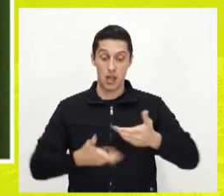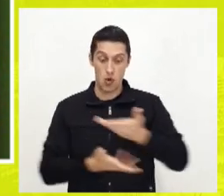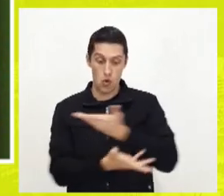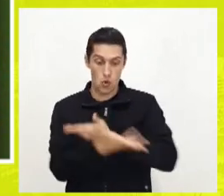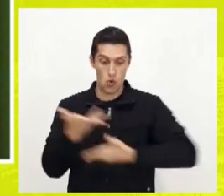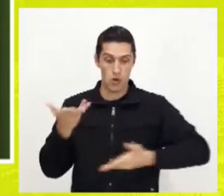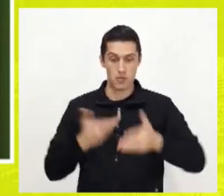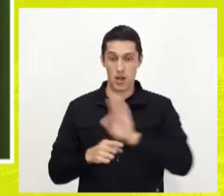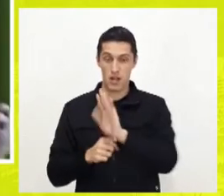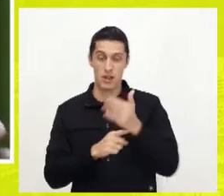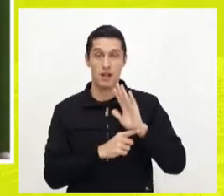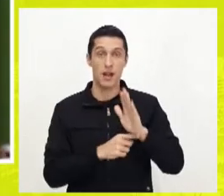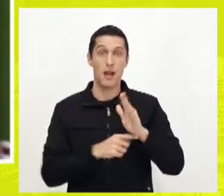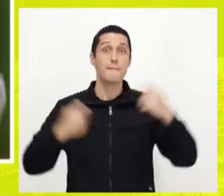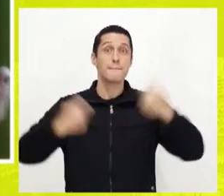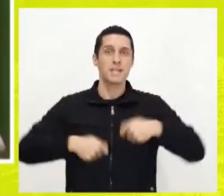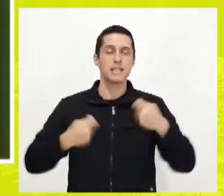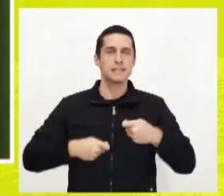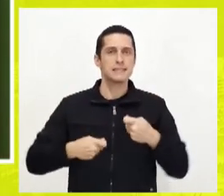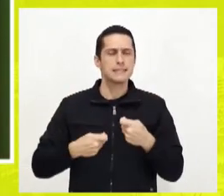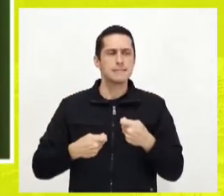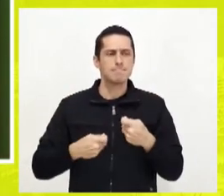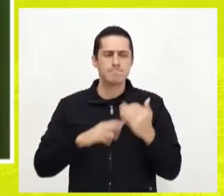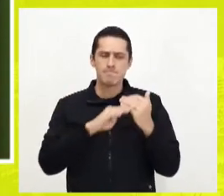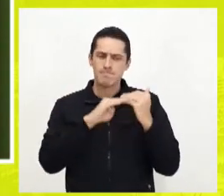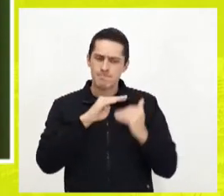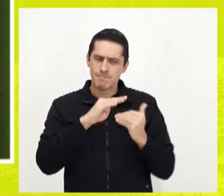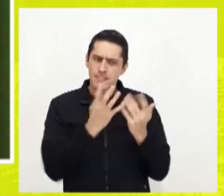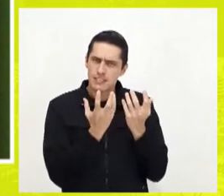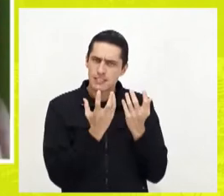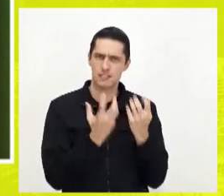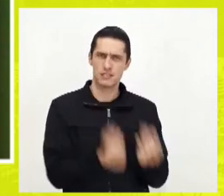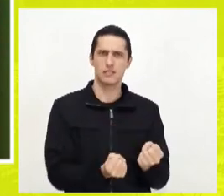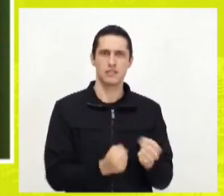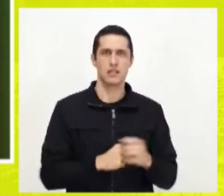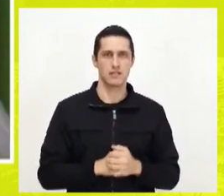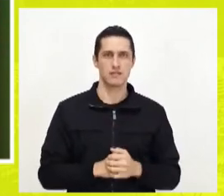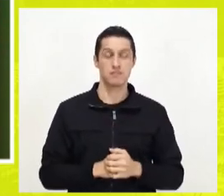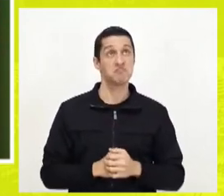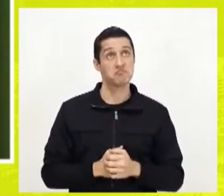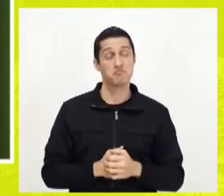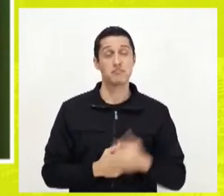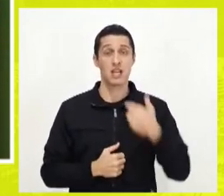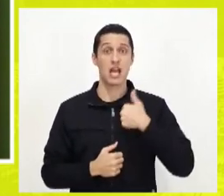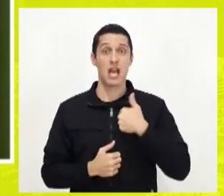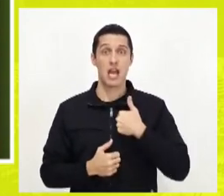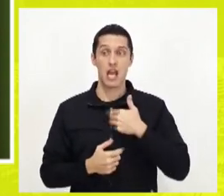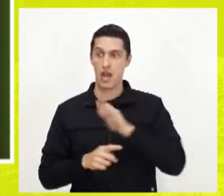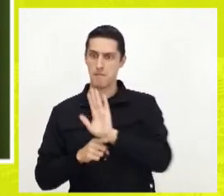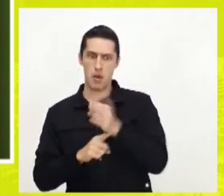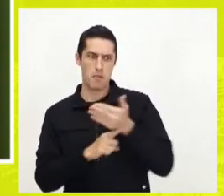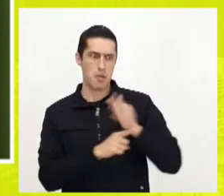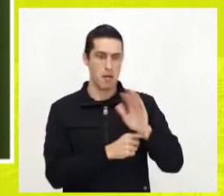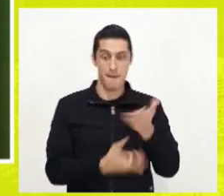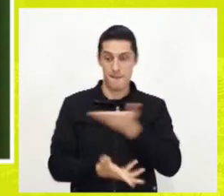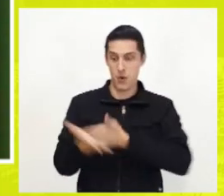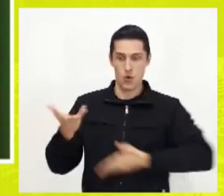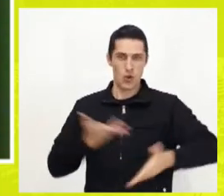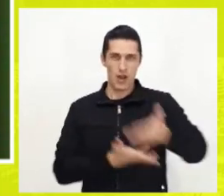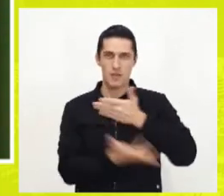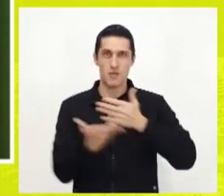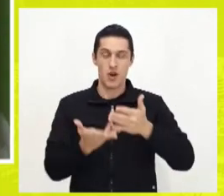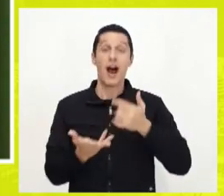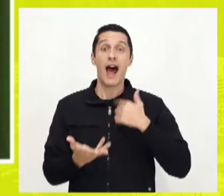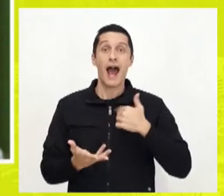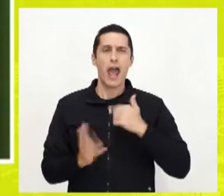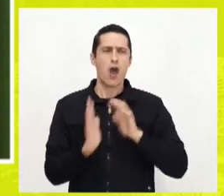that collaboration implies giving up no one that collaborates is going to be it's going to have everything the